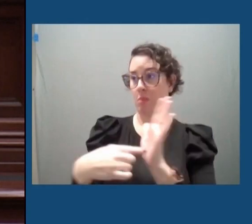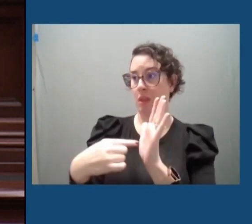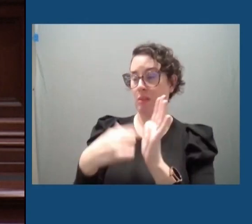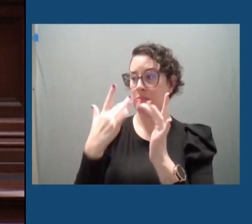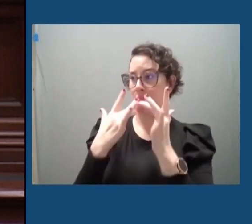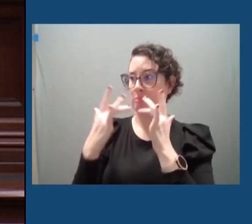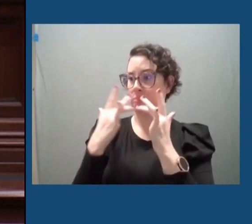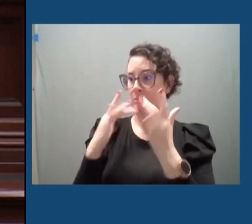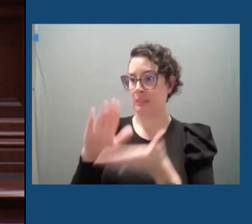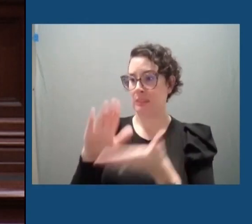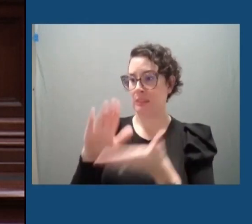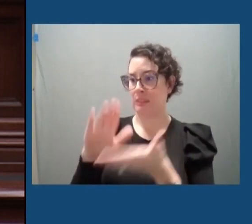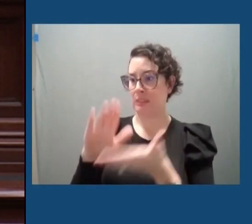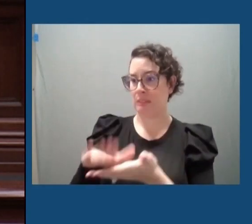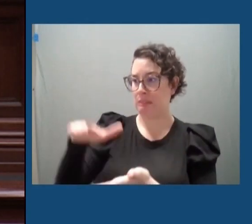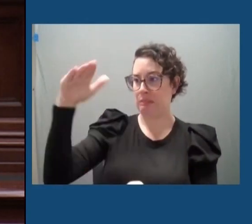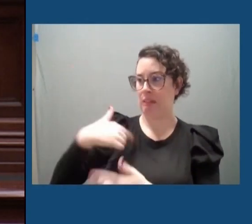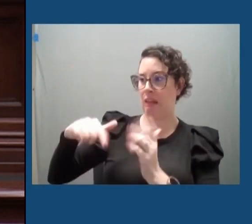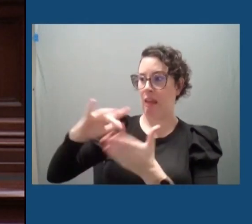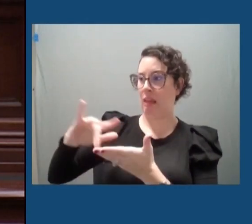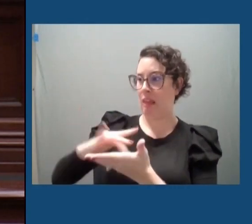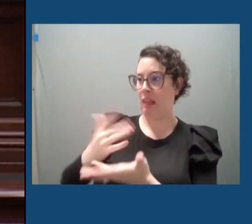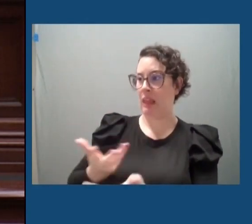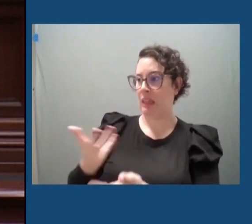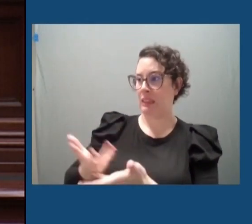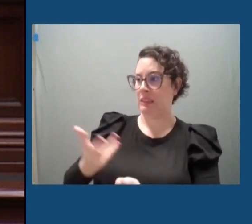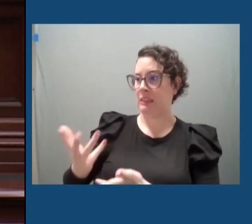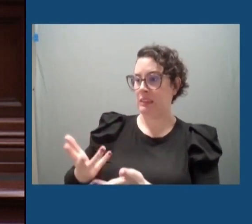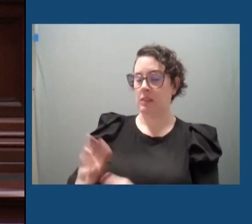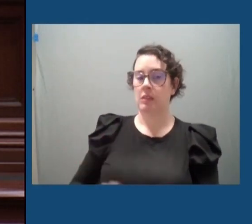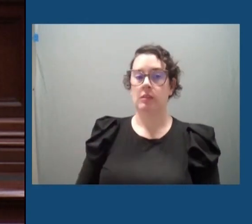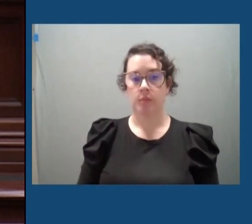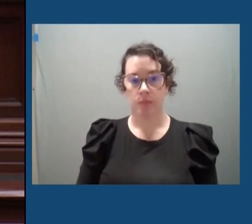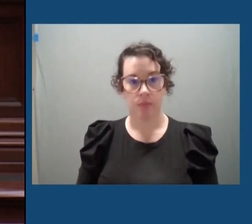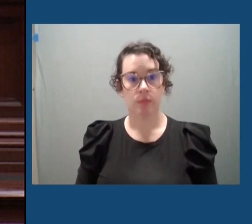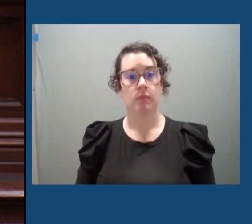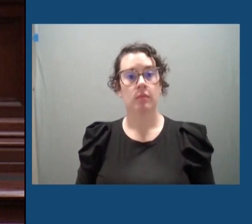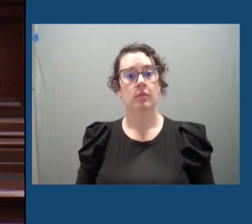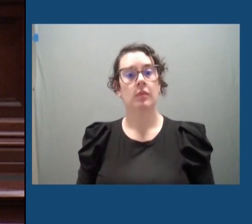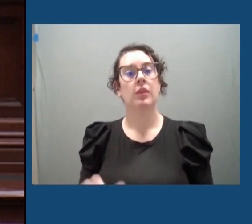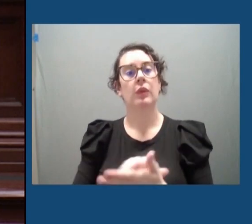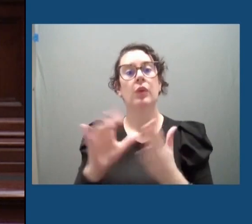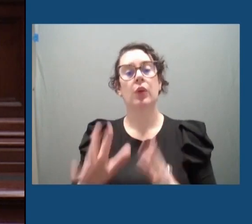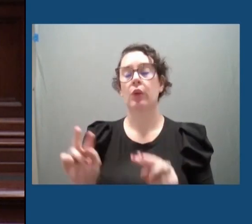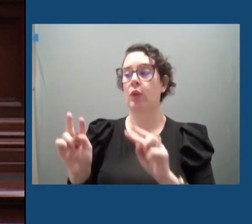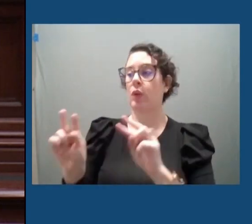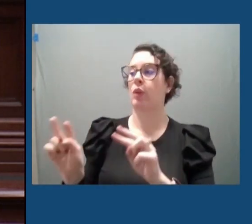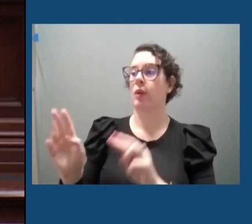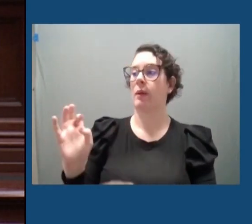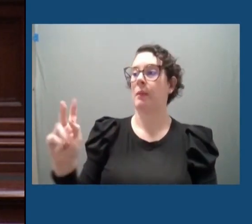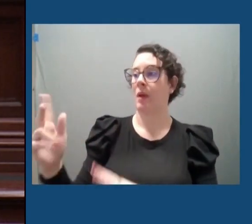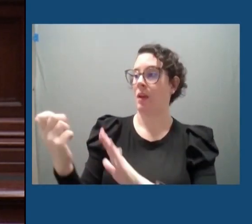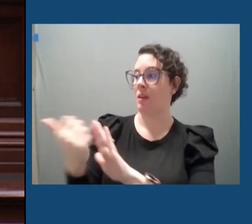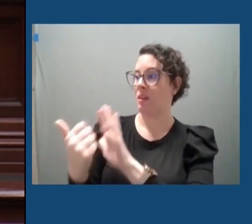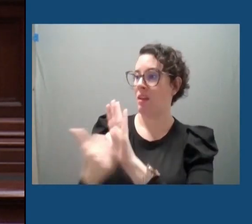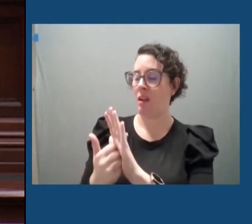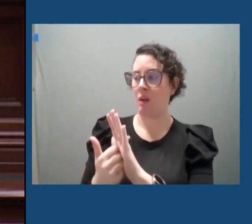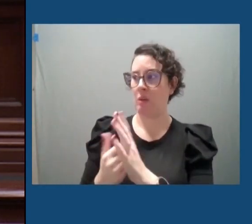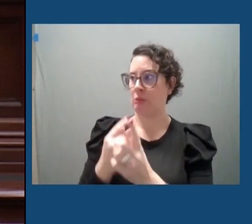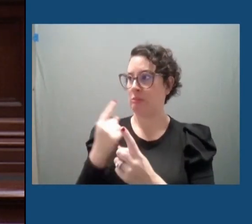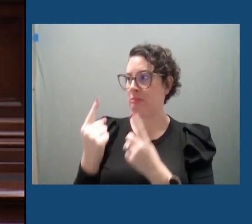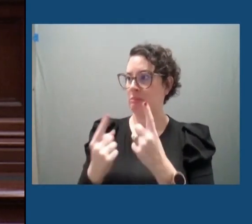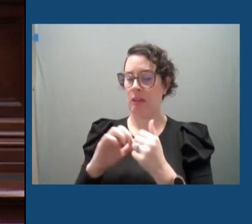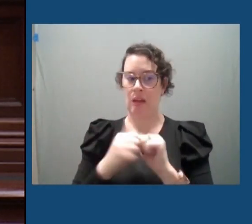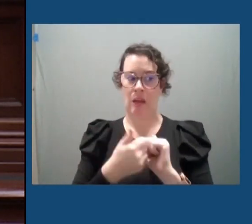the kitchen counter that never seems to go away. New Yorkers look at their bank accounts wondering how they'll pay their rent